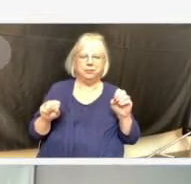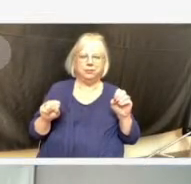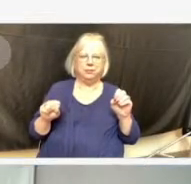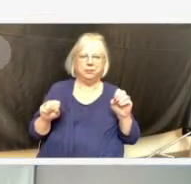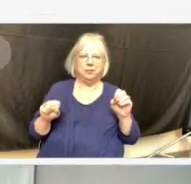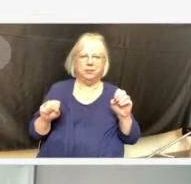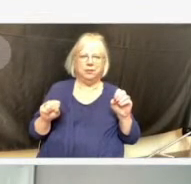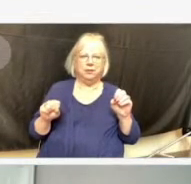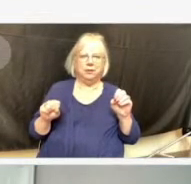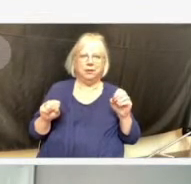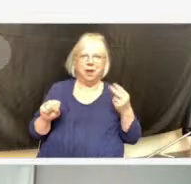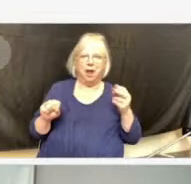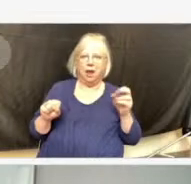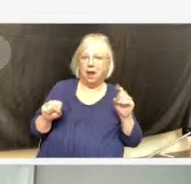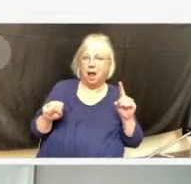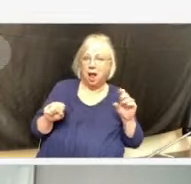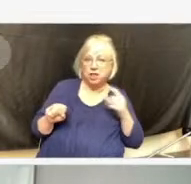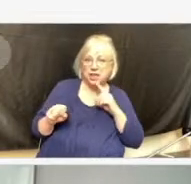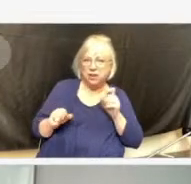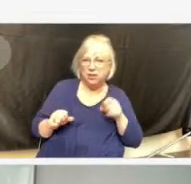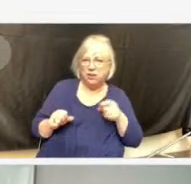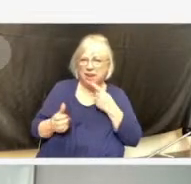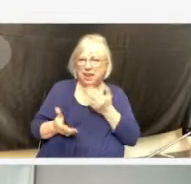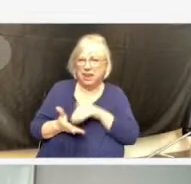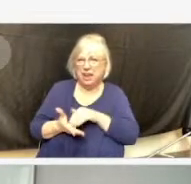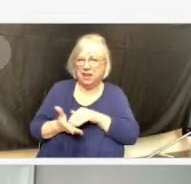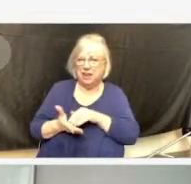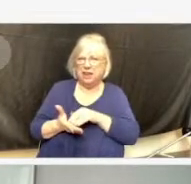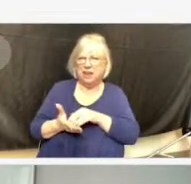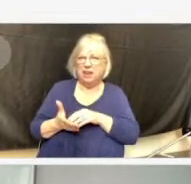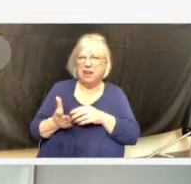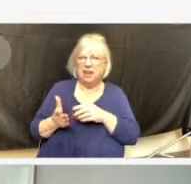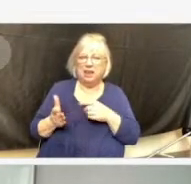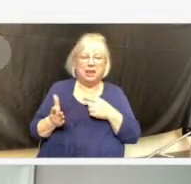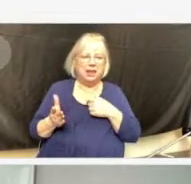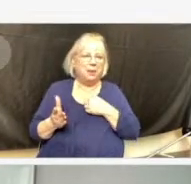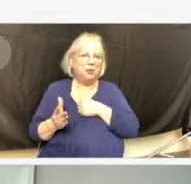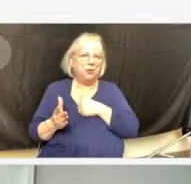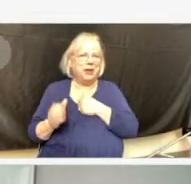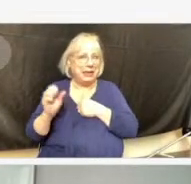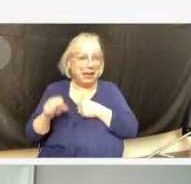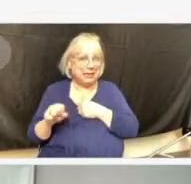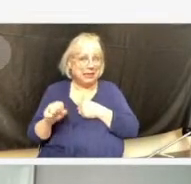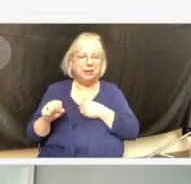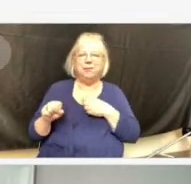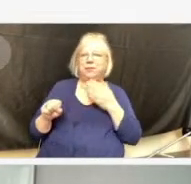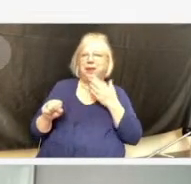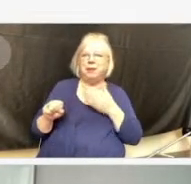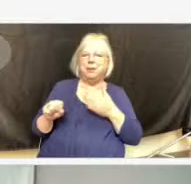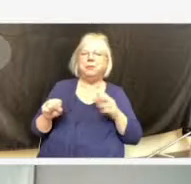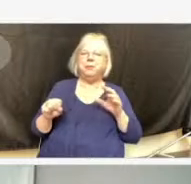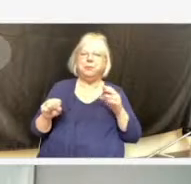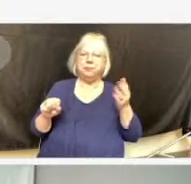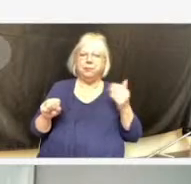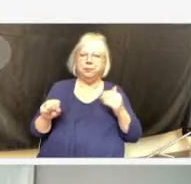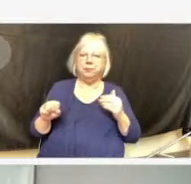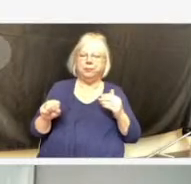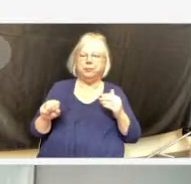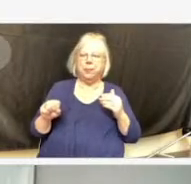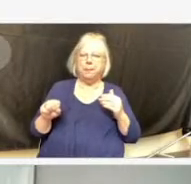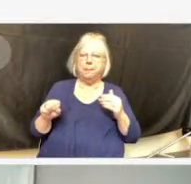Sorry, Commissioner Hodge, can you repeat your reply? I'm sorry, yes. Thank you.